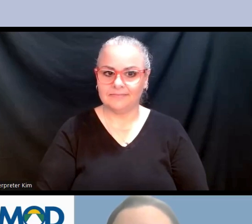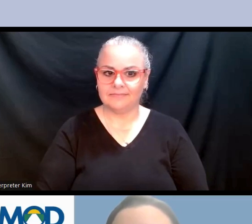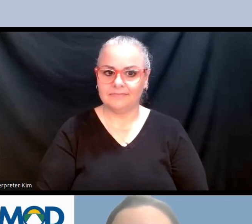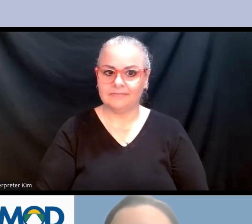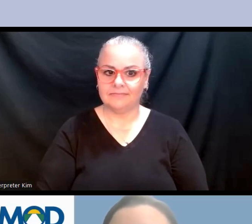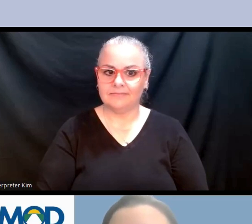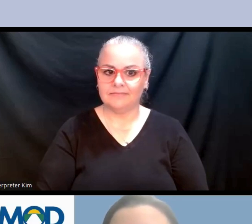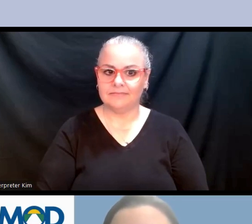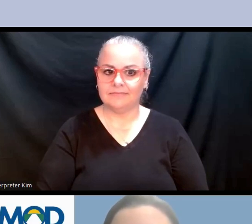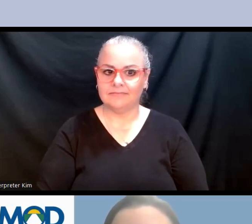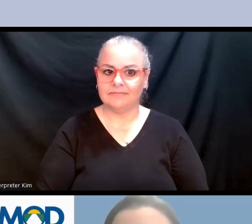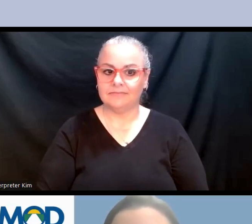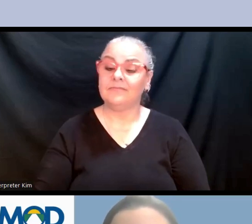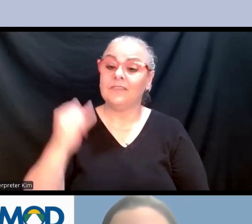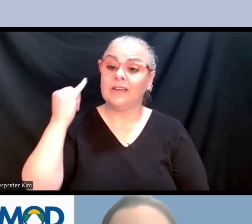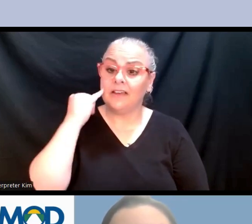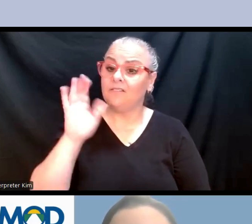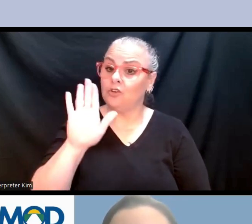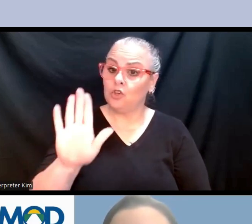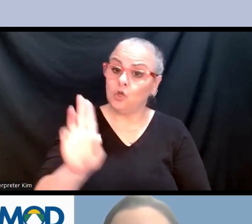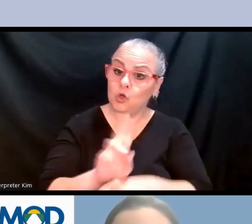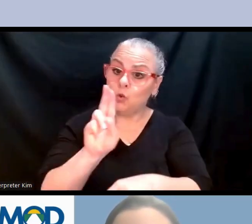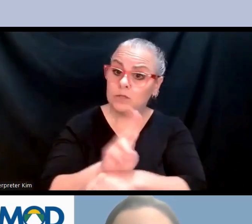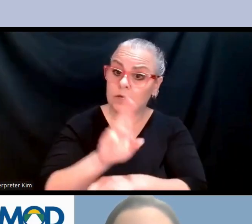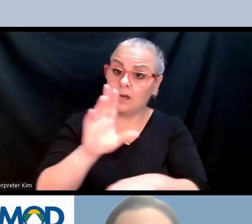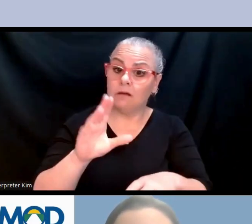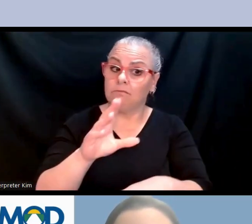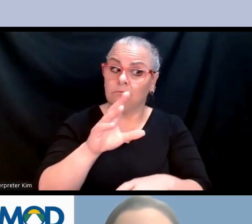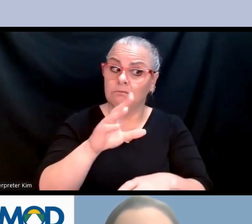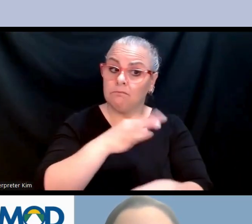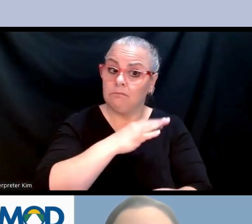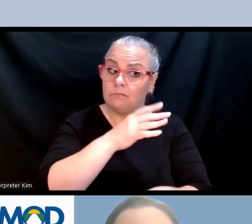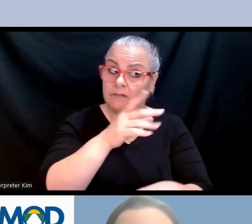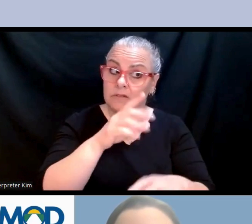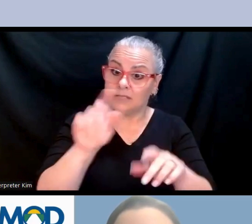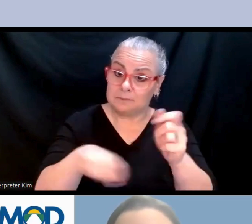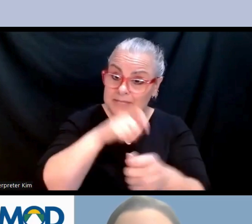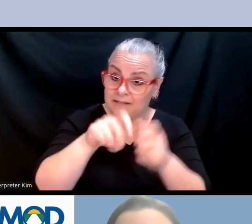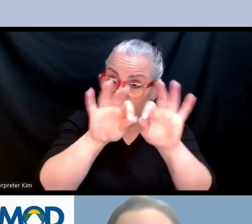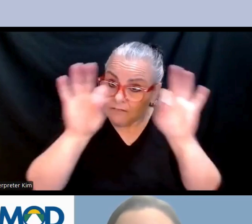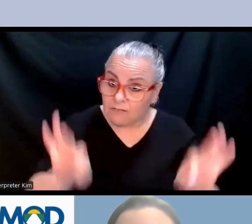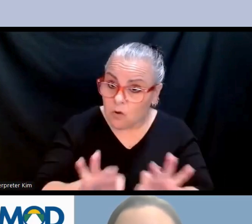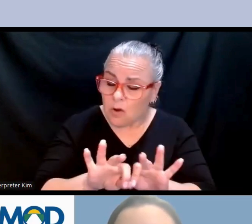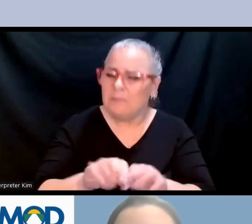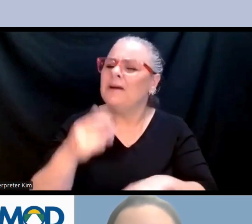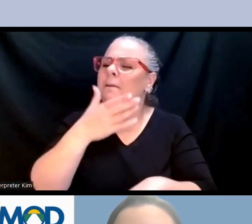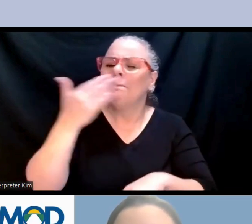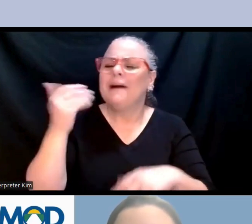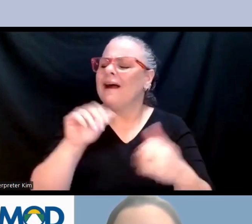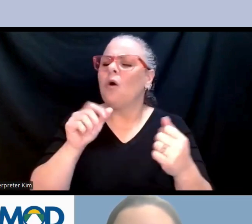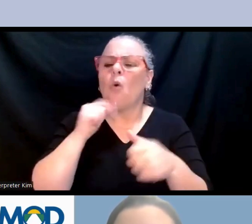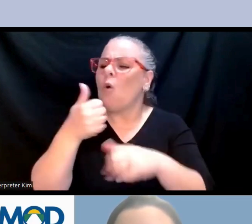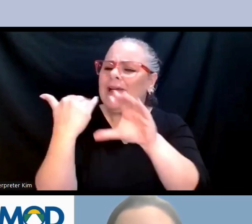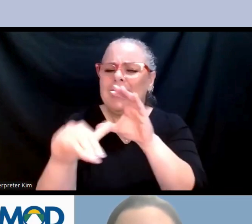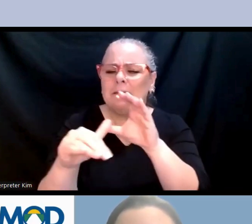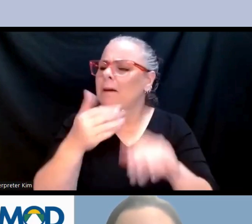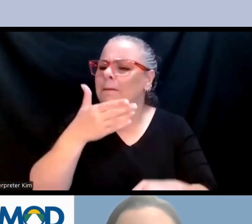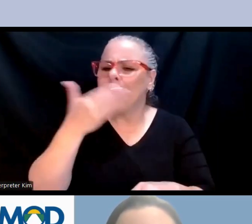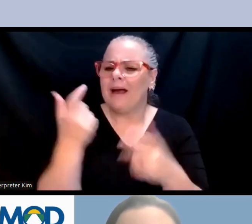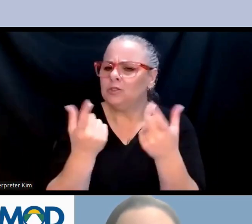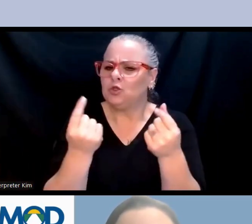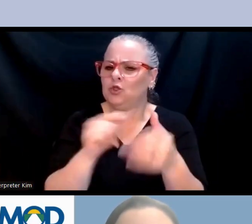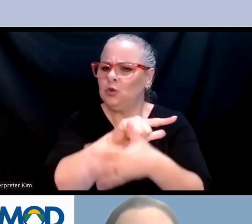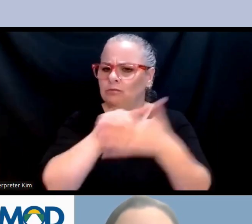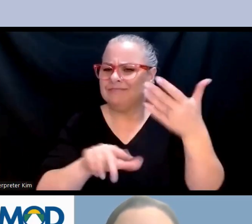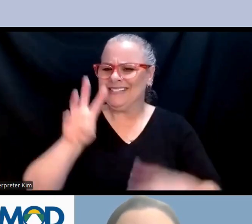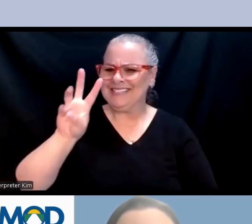Whether you are using the employer's forms or writing a letter or email, here are 6 best practices for making a reasonable accommodation